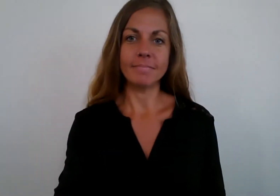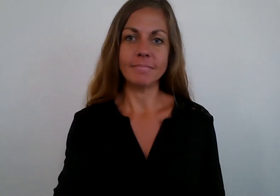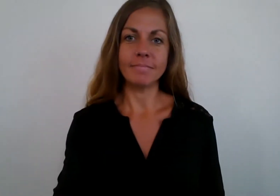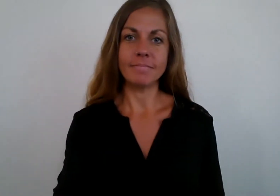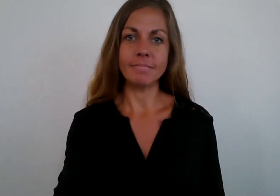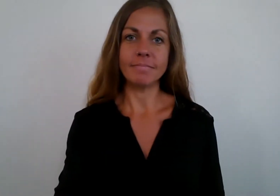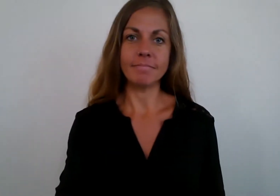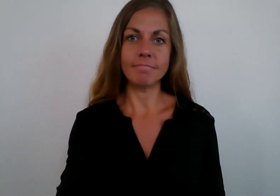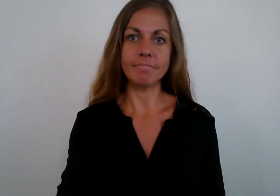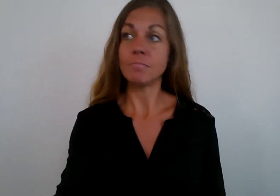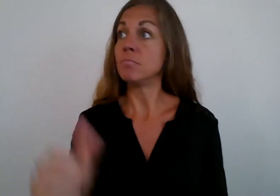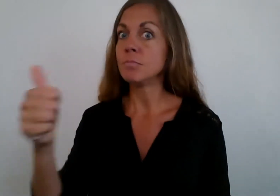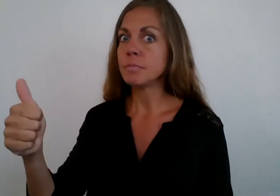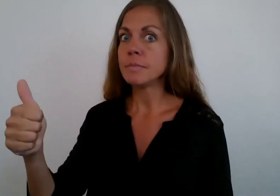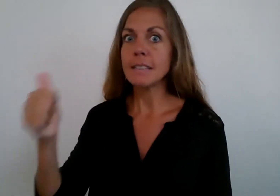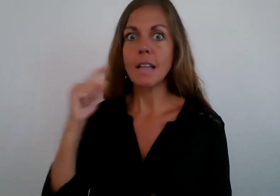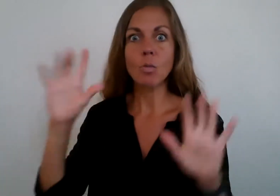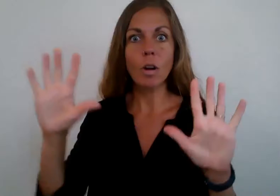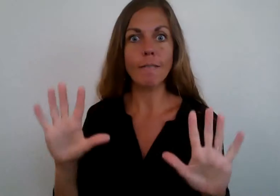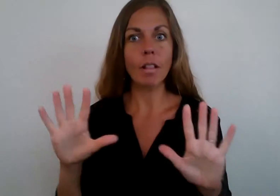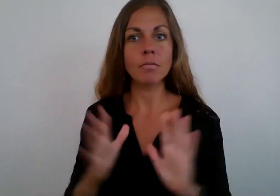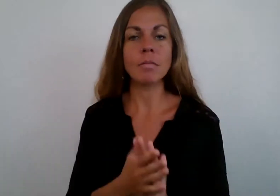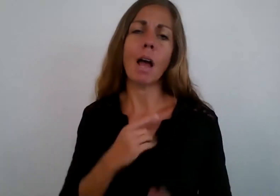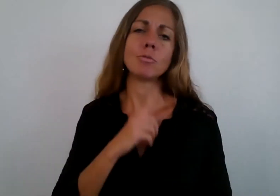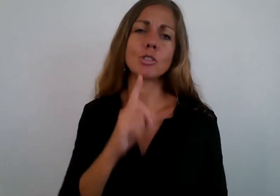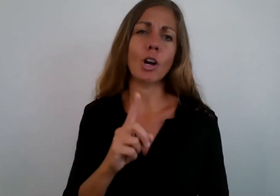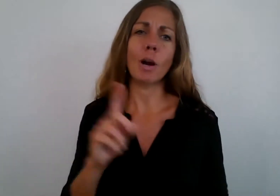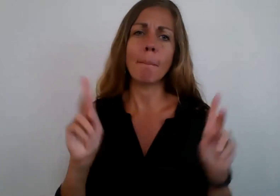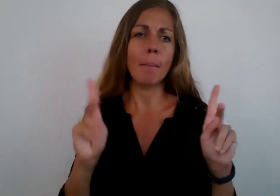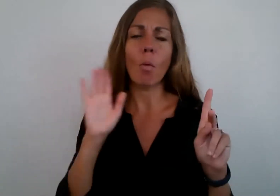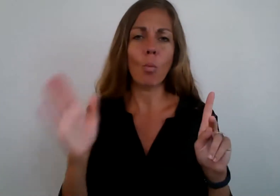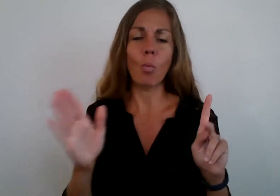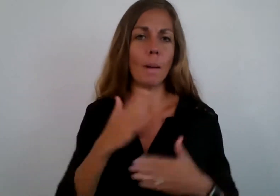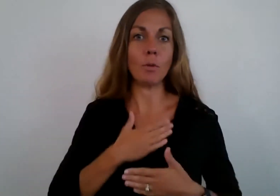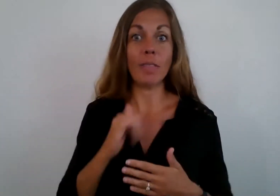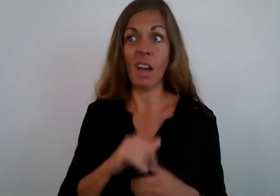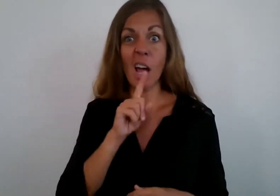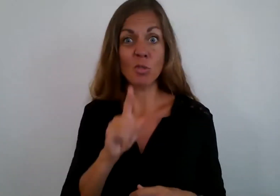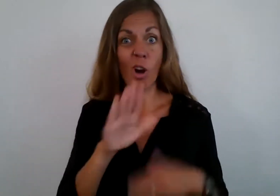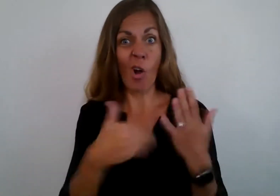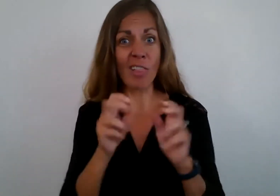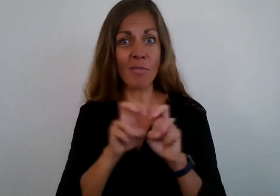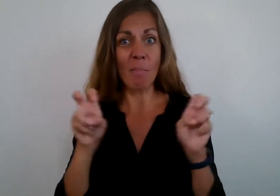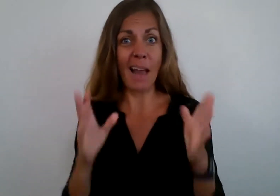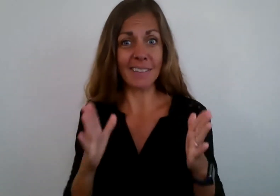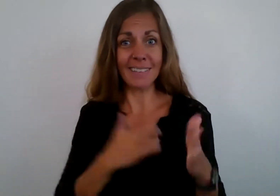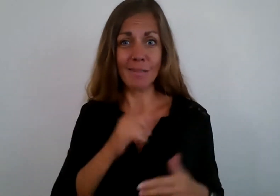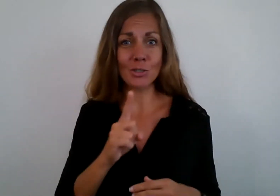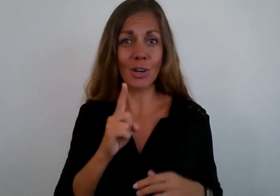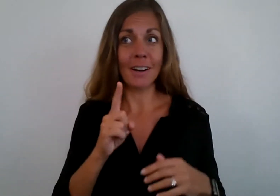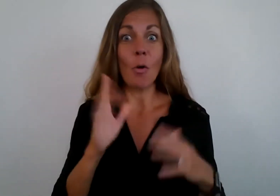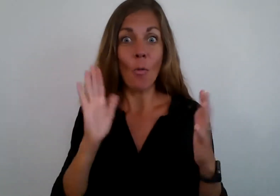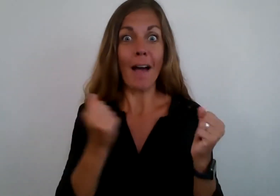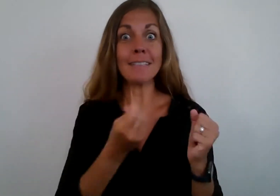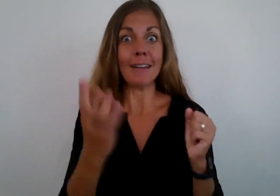That sounds wonderful. And I'm sure people would appreciate that. And I think all of the panelists are probably going to get a lot of people reaching out to